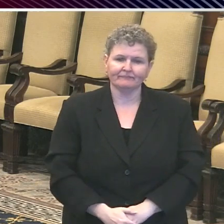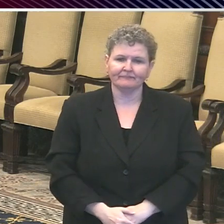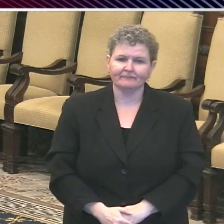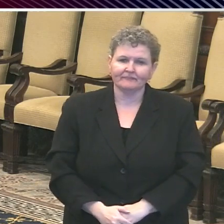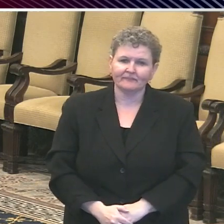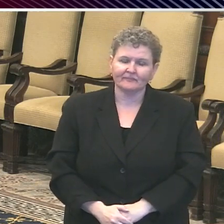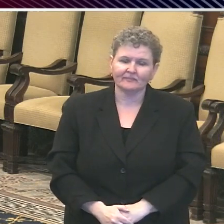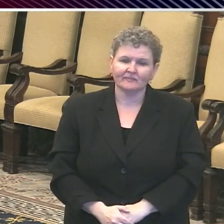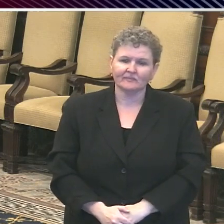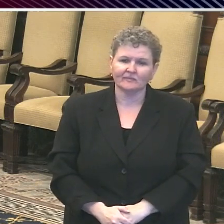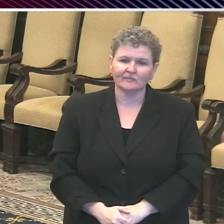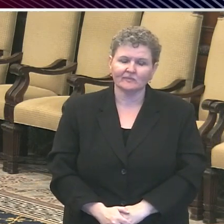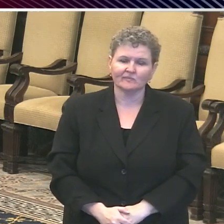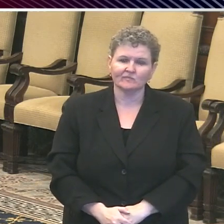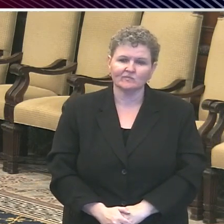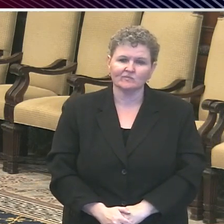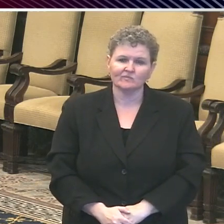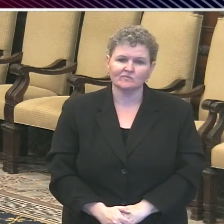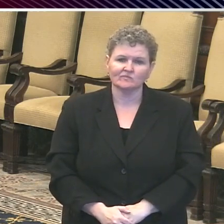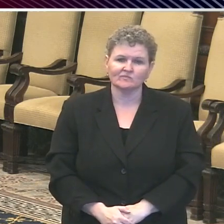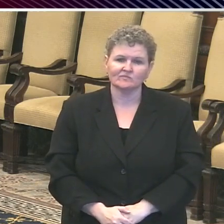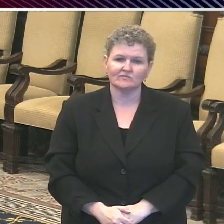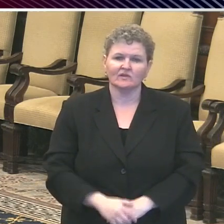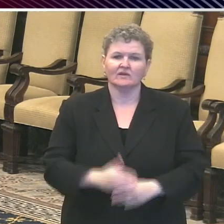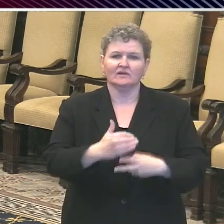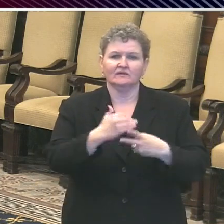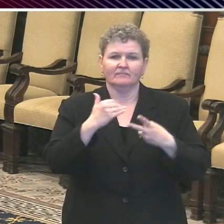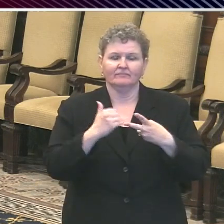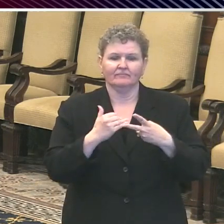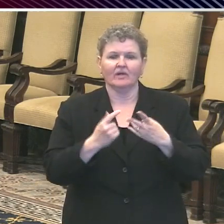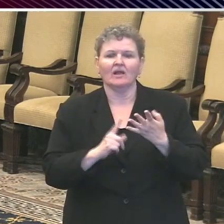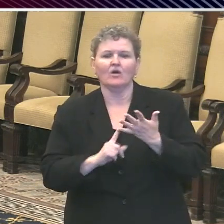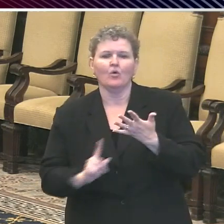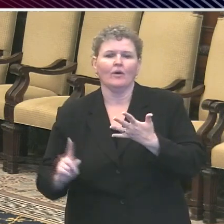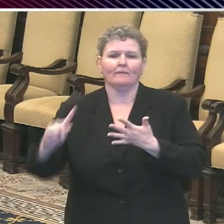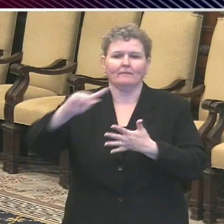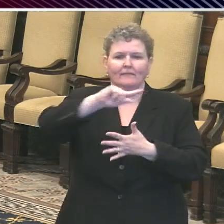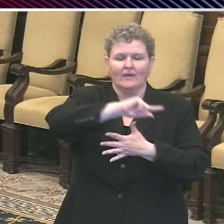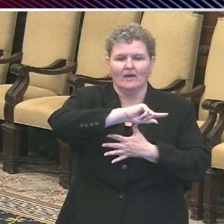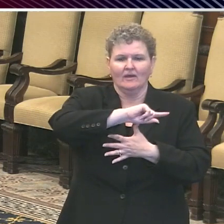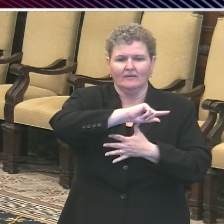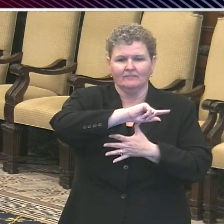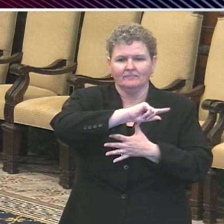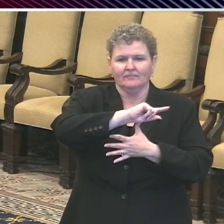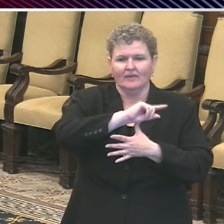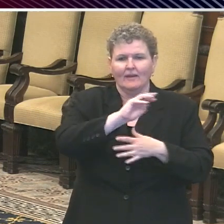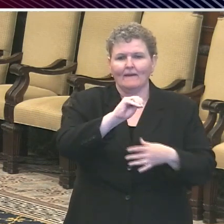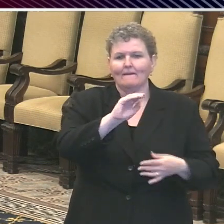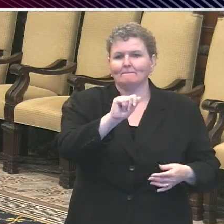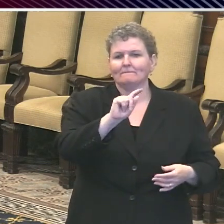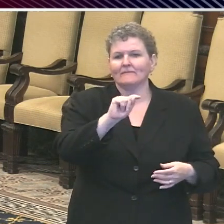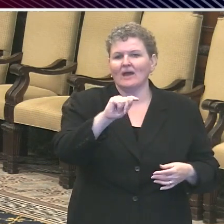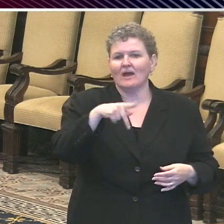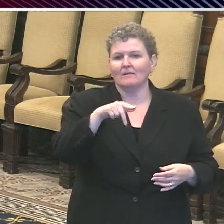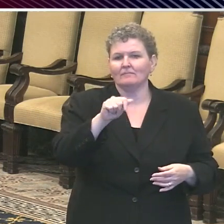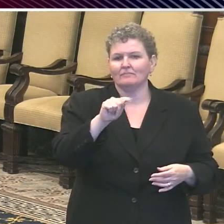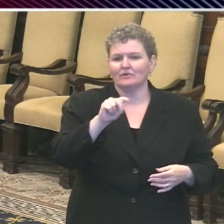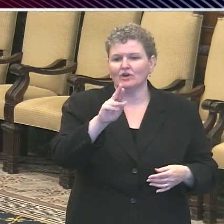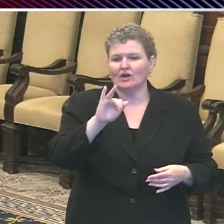Thanks, Claudia. We're now going to move into our second round of questions. We're going to go to Matt Petrillo of CBS 3.